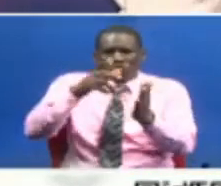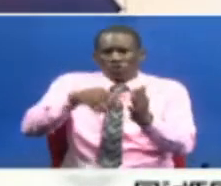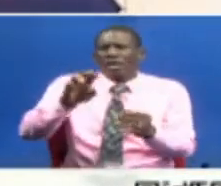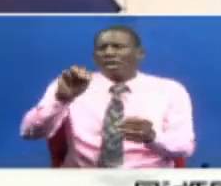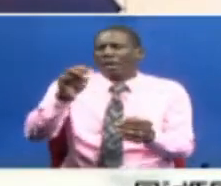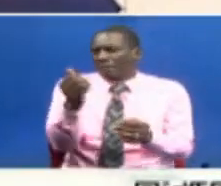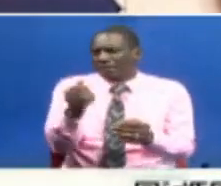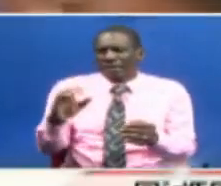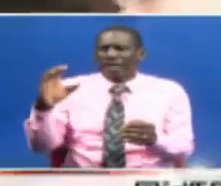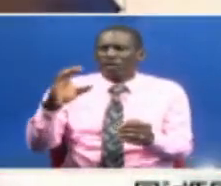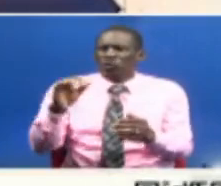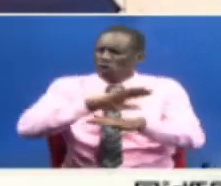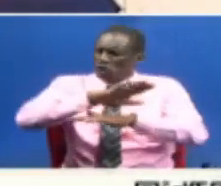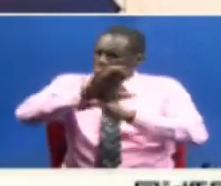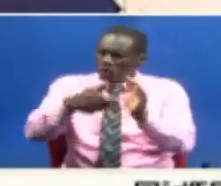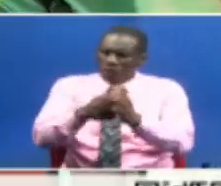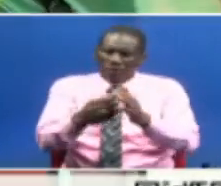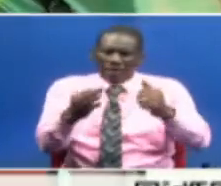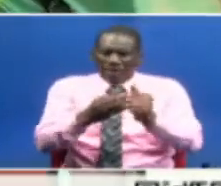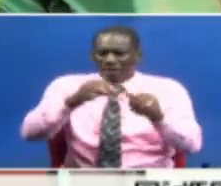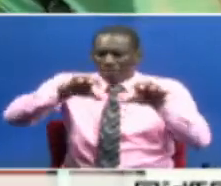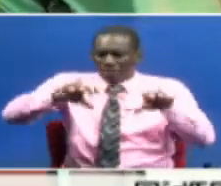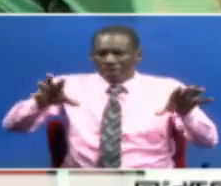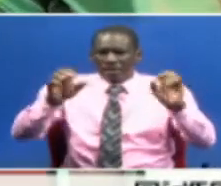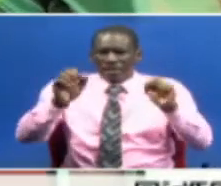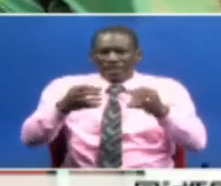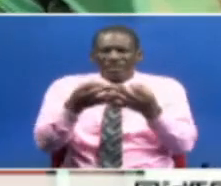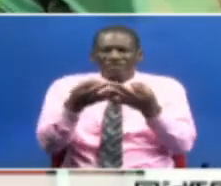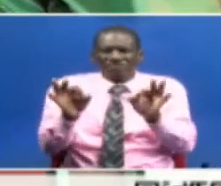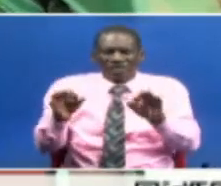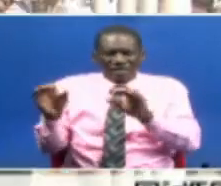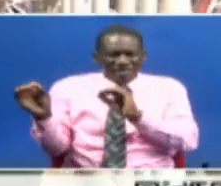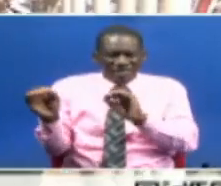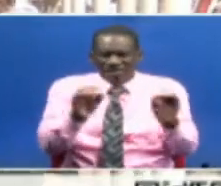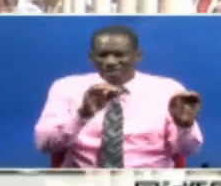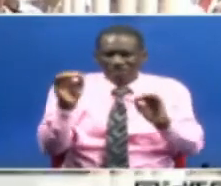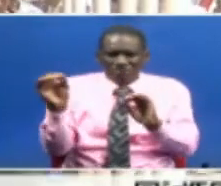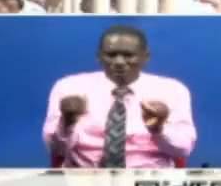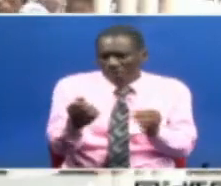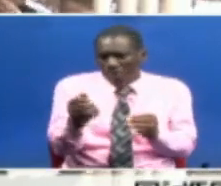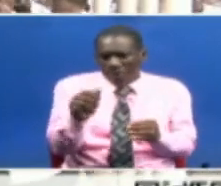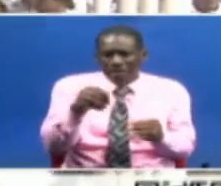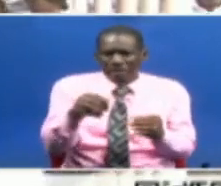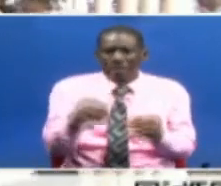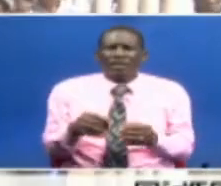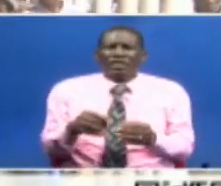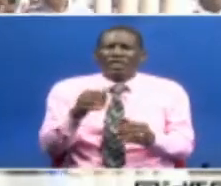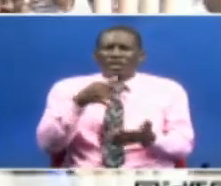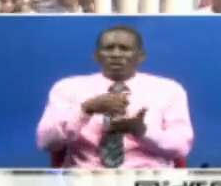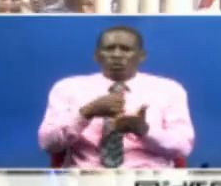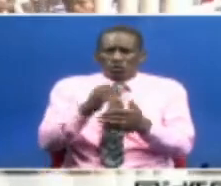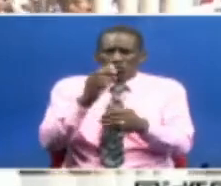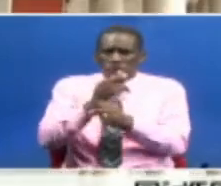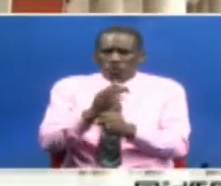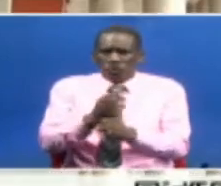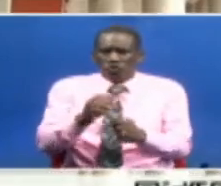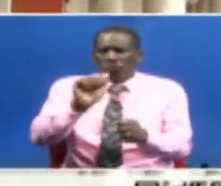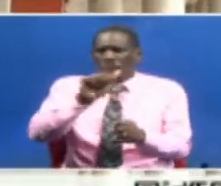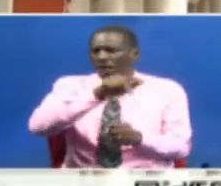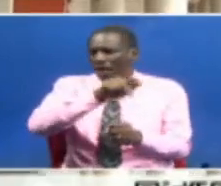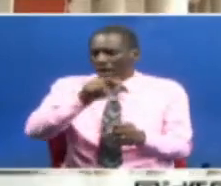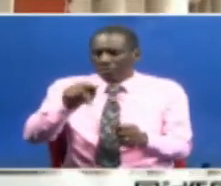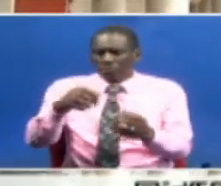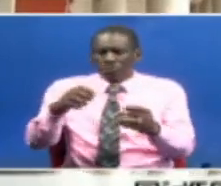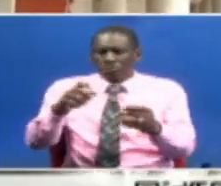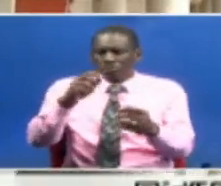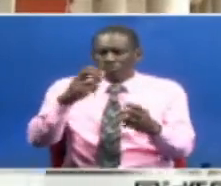customers across the 8 markets will be able to freely transact amongst themselves, including the utilization of the platform's tools that